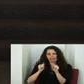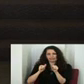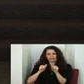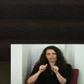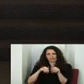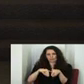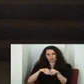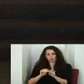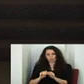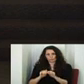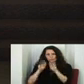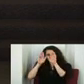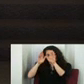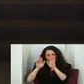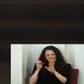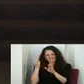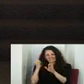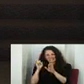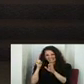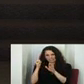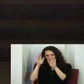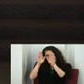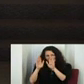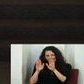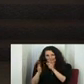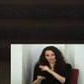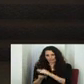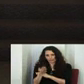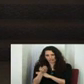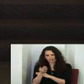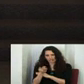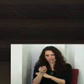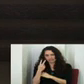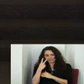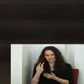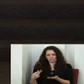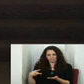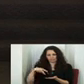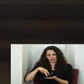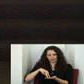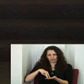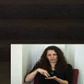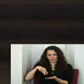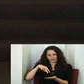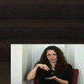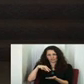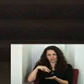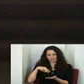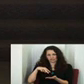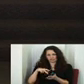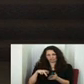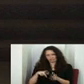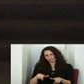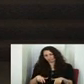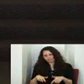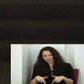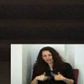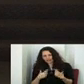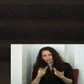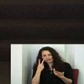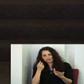resurrected human beings, we find that the way of our lives has